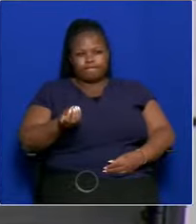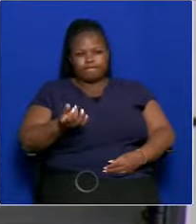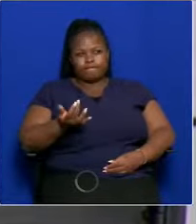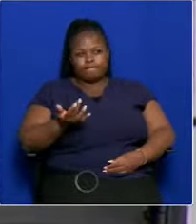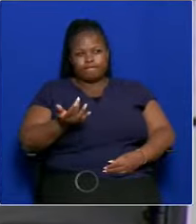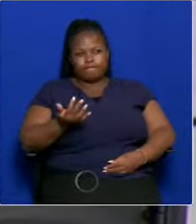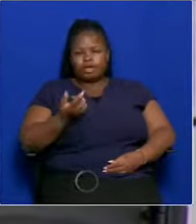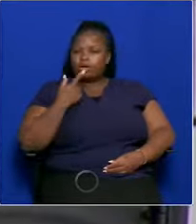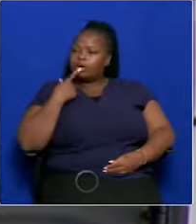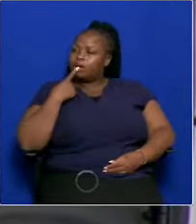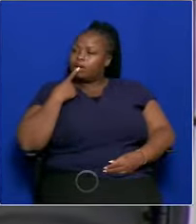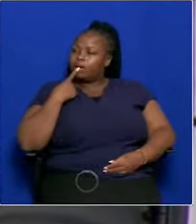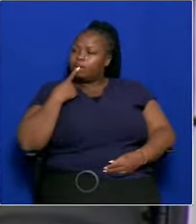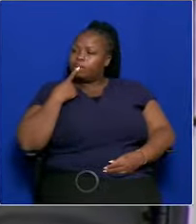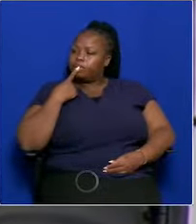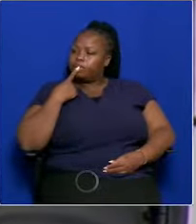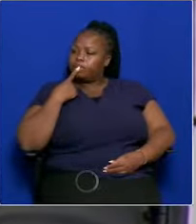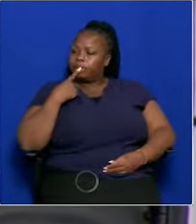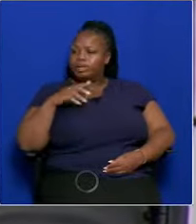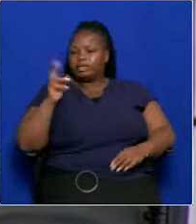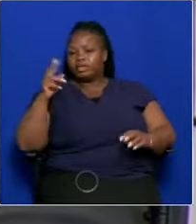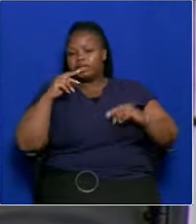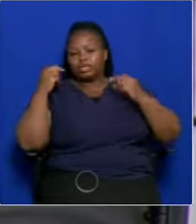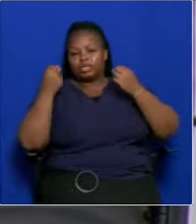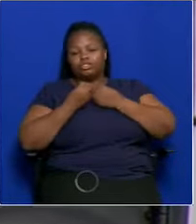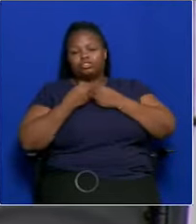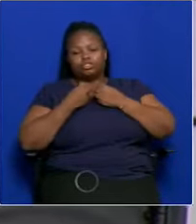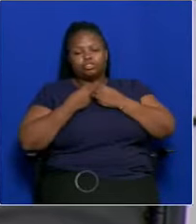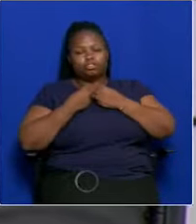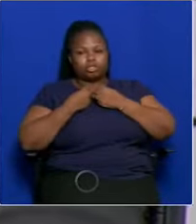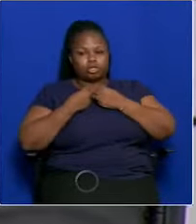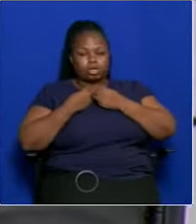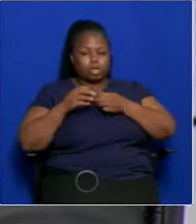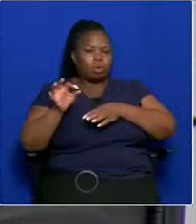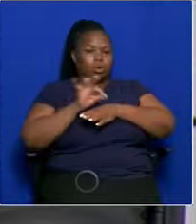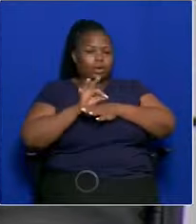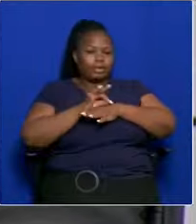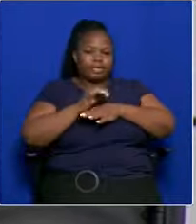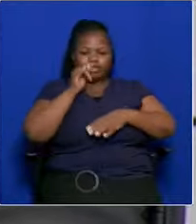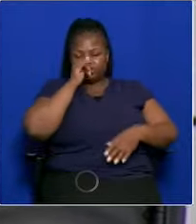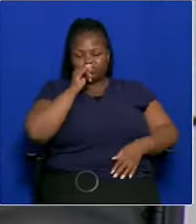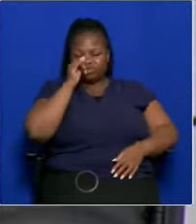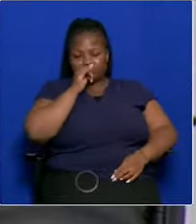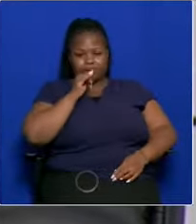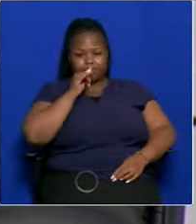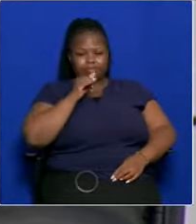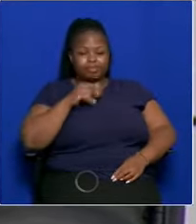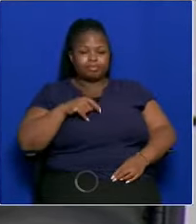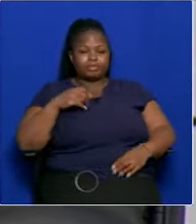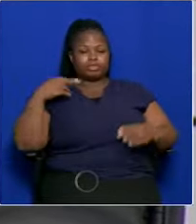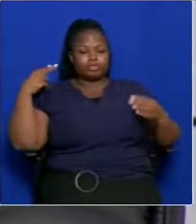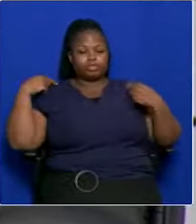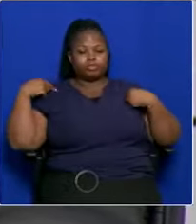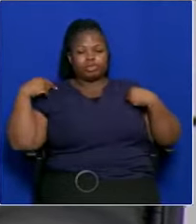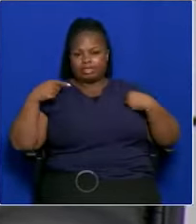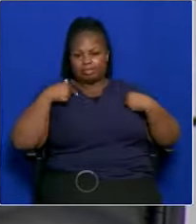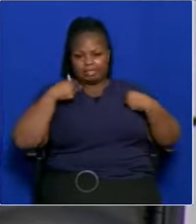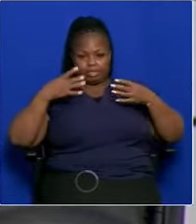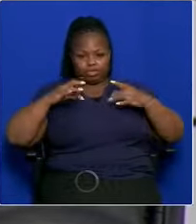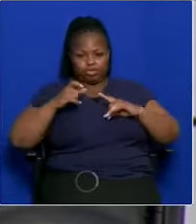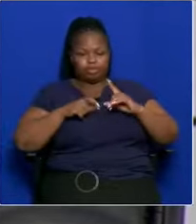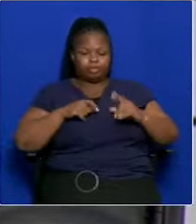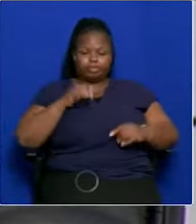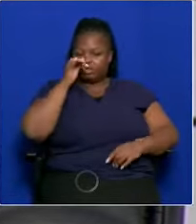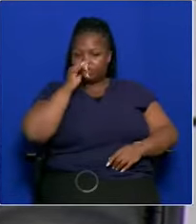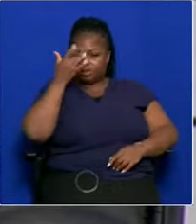National Organized Crime Secretariat, which I chair. Crime intelligence, number one, what we do, we do the crime